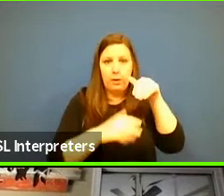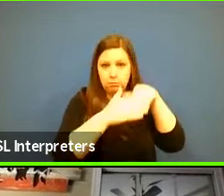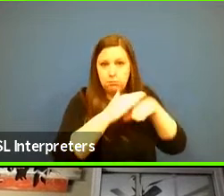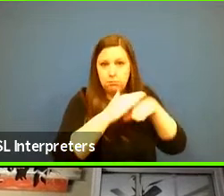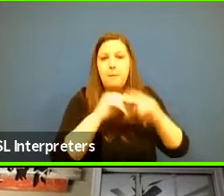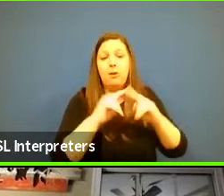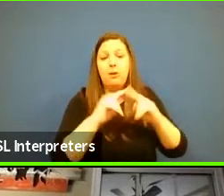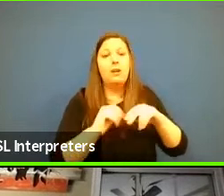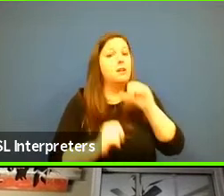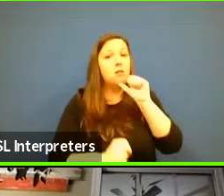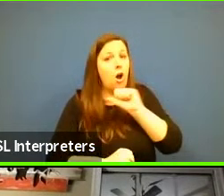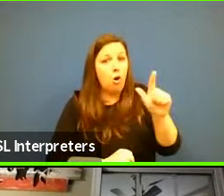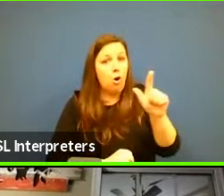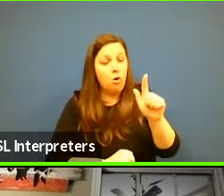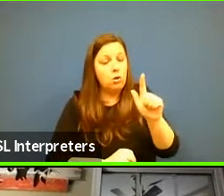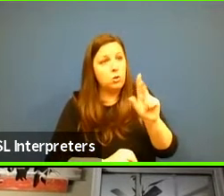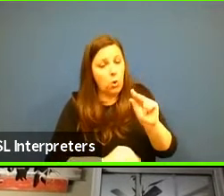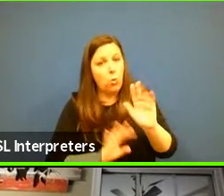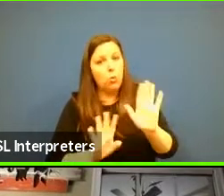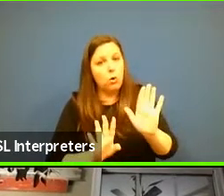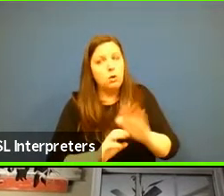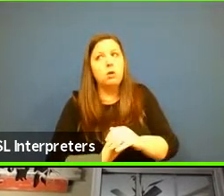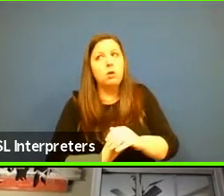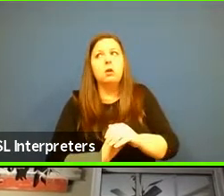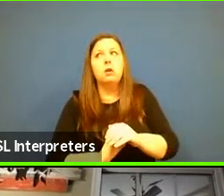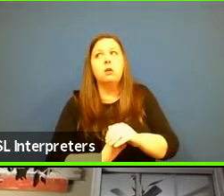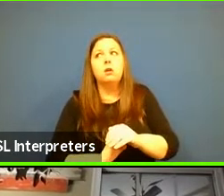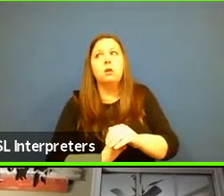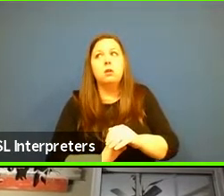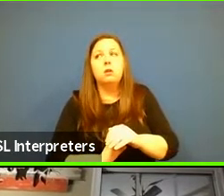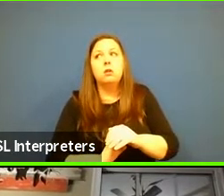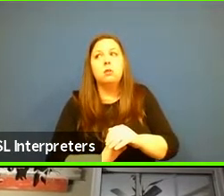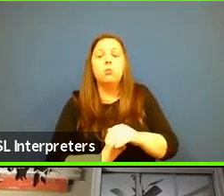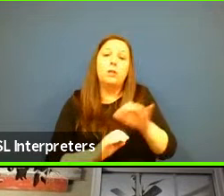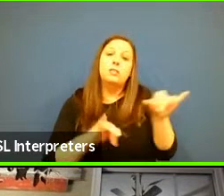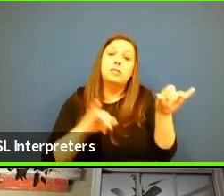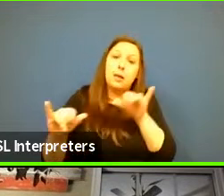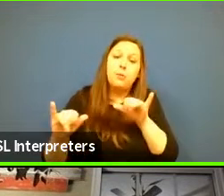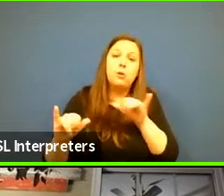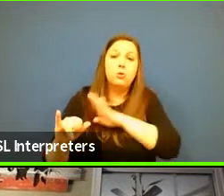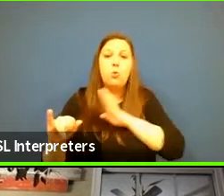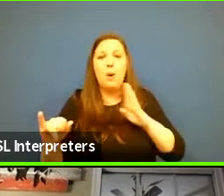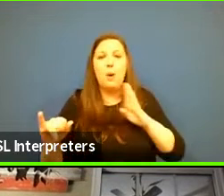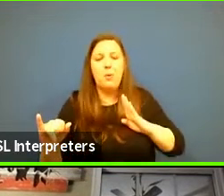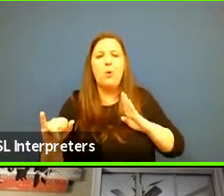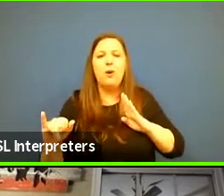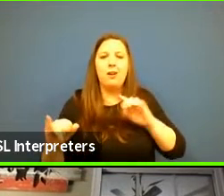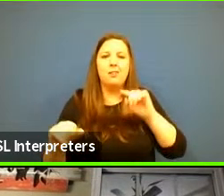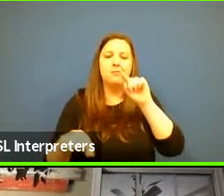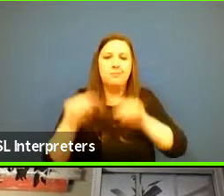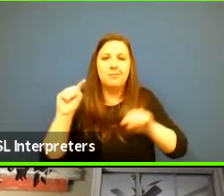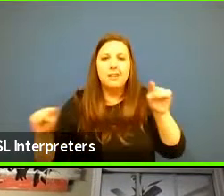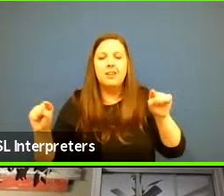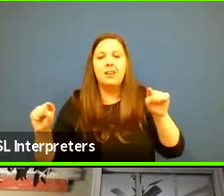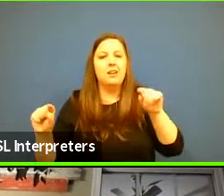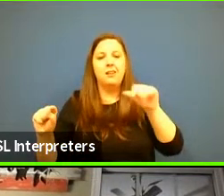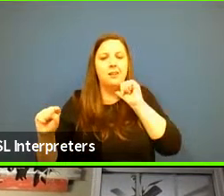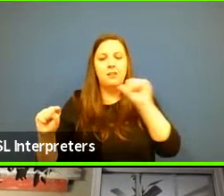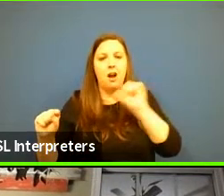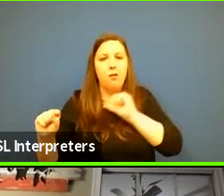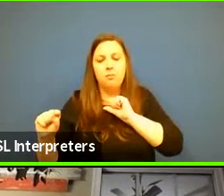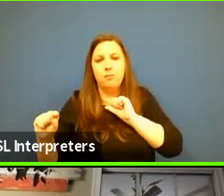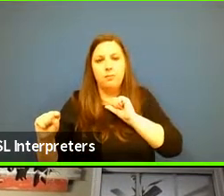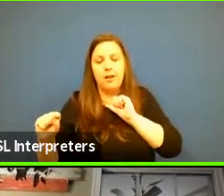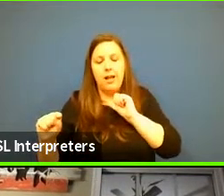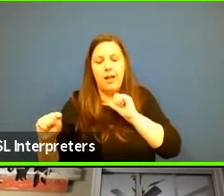be everyone, which is similar to the board, that won't be everyone that's able to come even after January. We